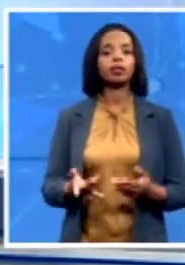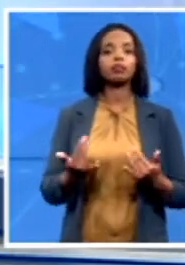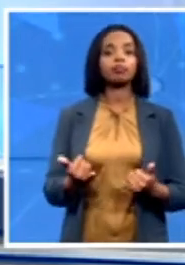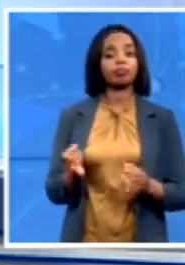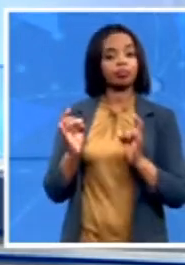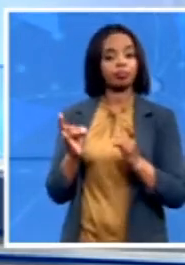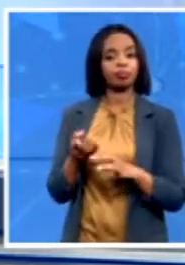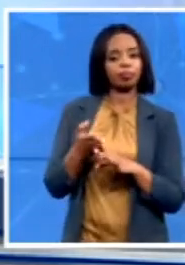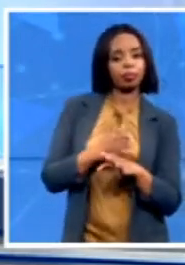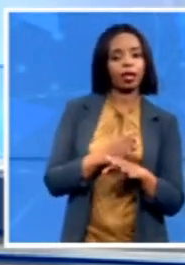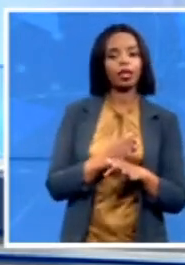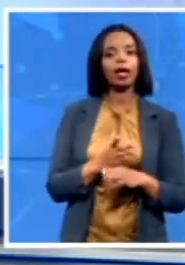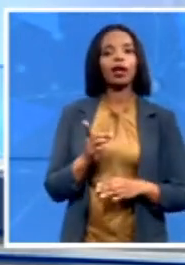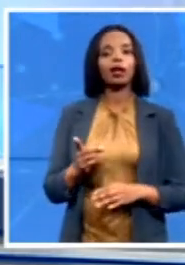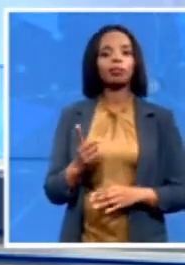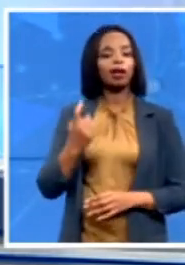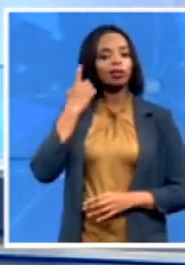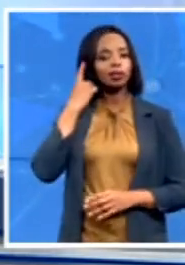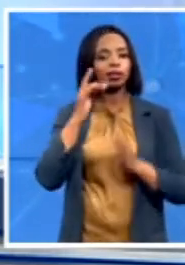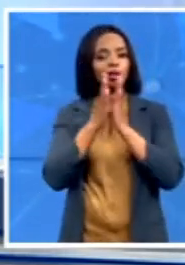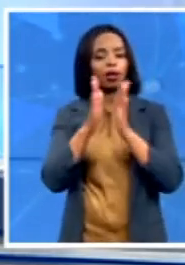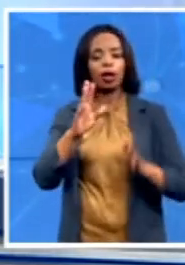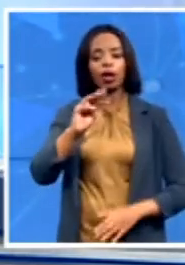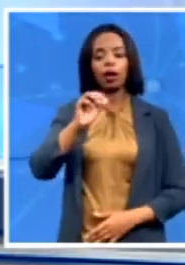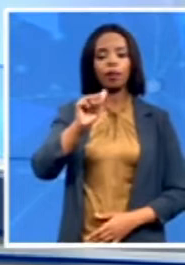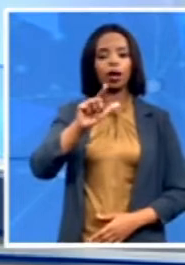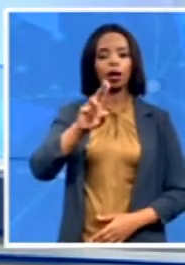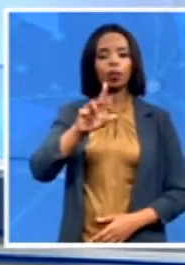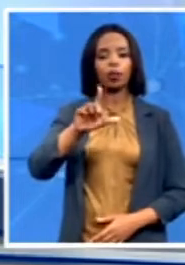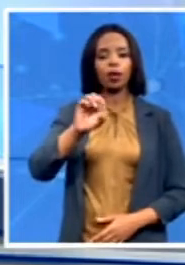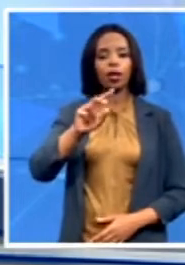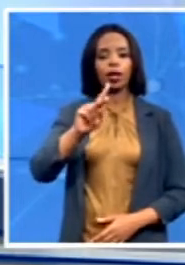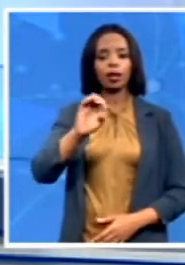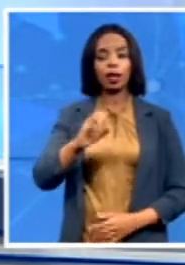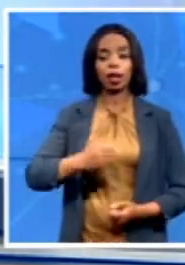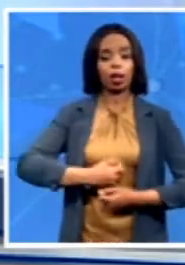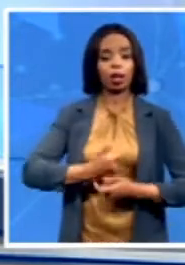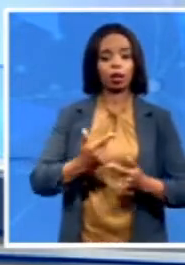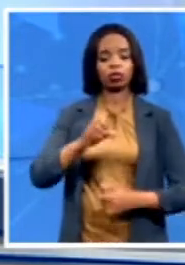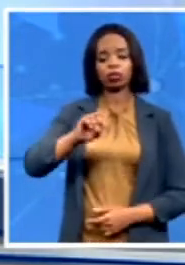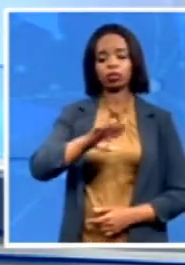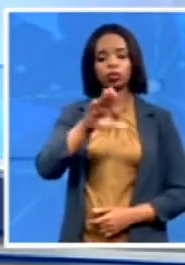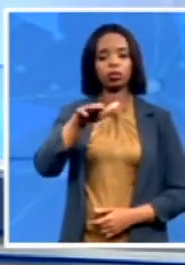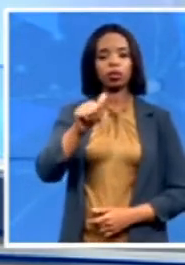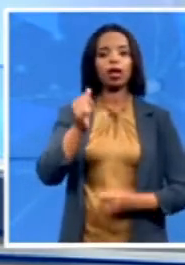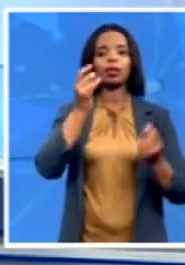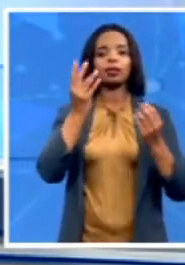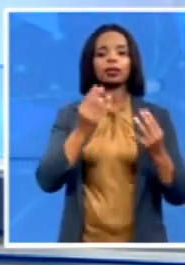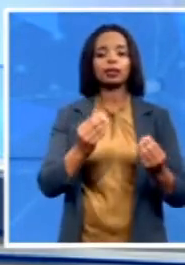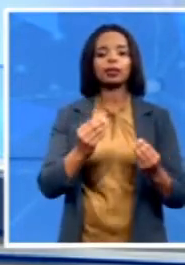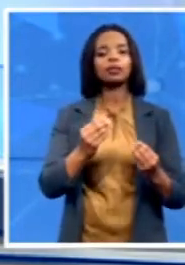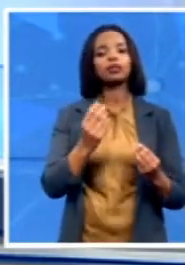General Risenga Maluleke launching the SA Census 2022. He decried the slow uptake